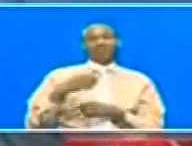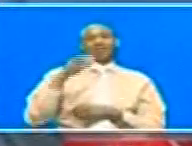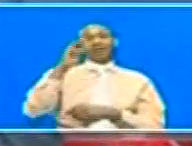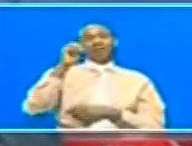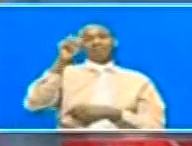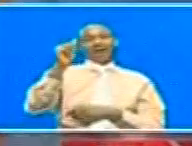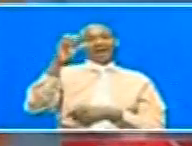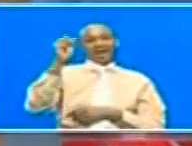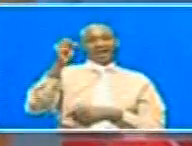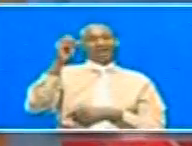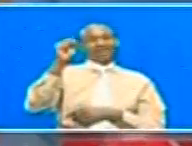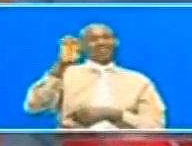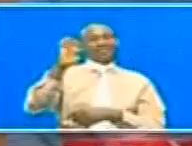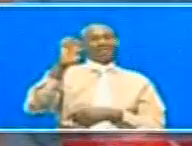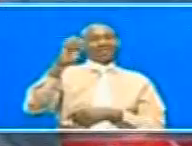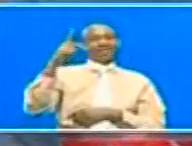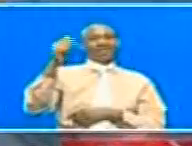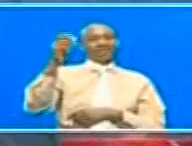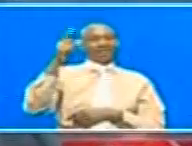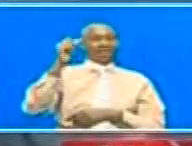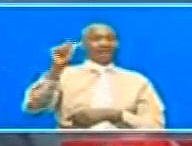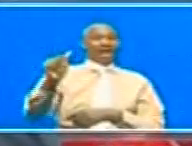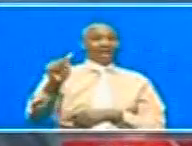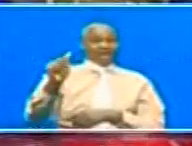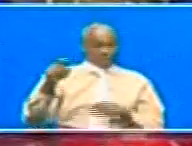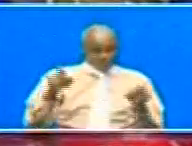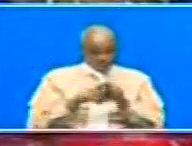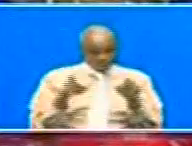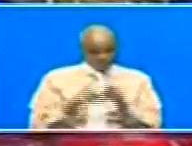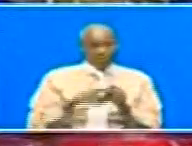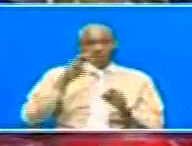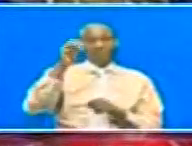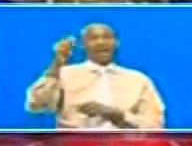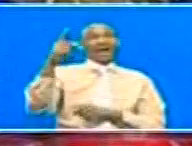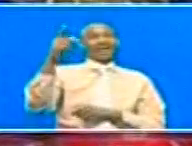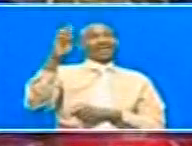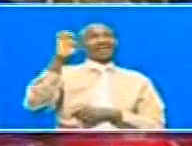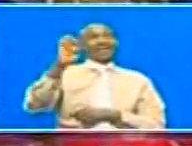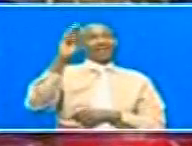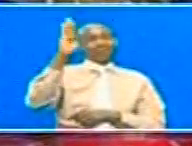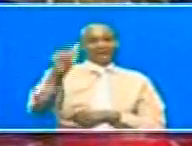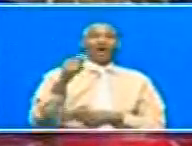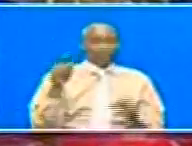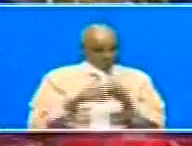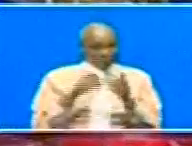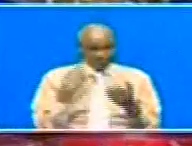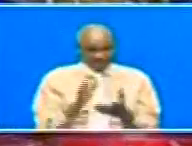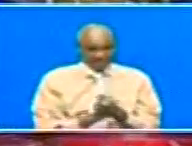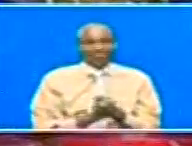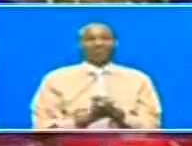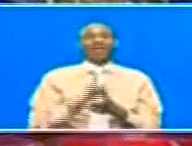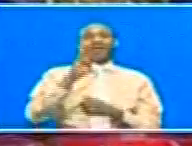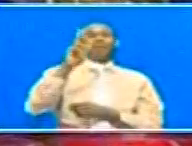Hugh. Okay. Miriam Makeba, I'm sure you've met them indeed, too. Indeed, indeed. I met... Brenda? Of course, Brenda